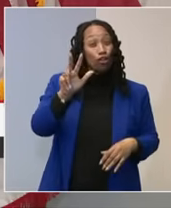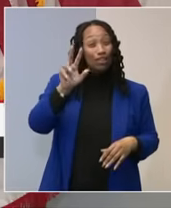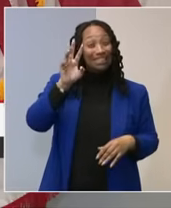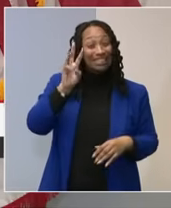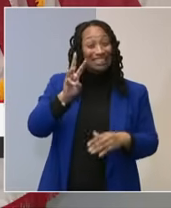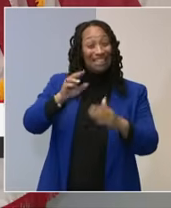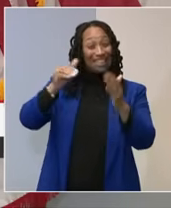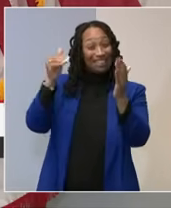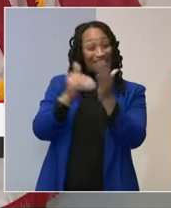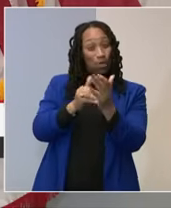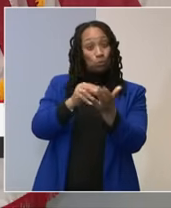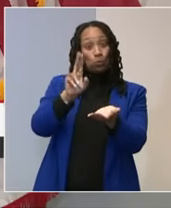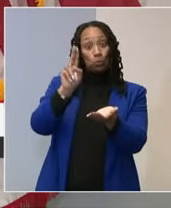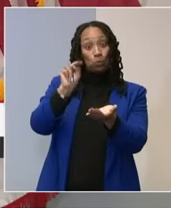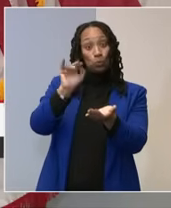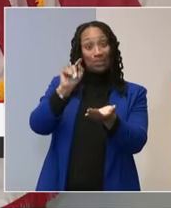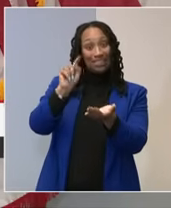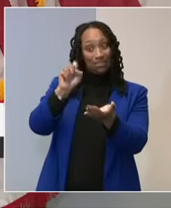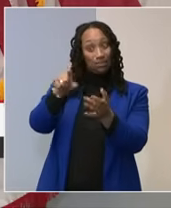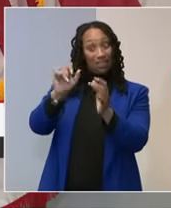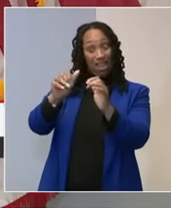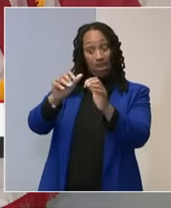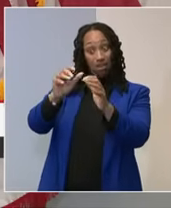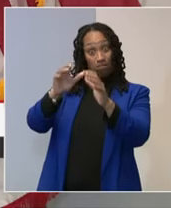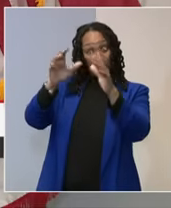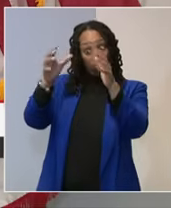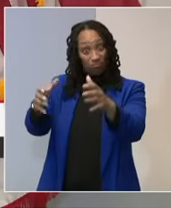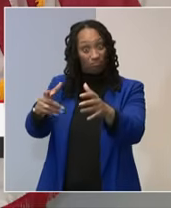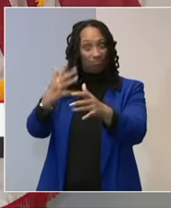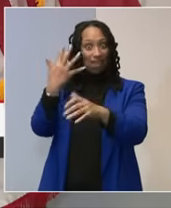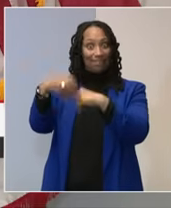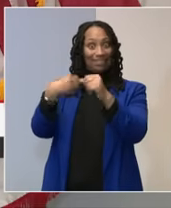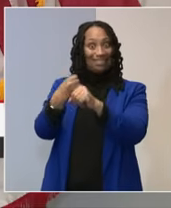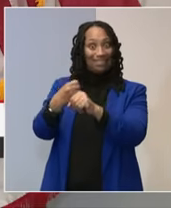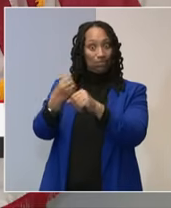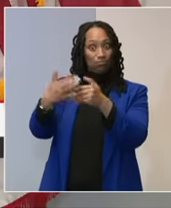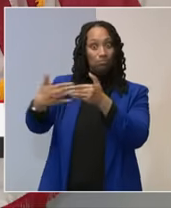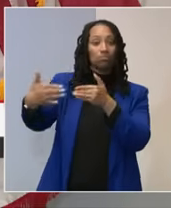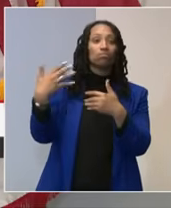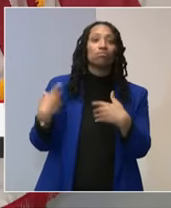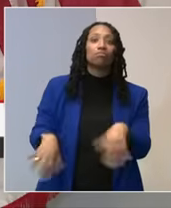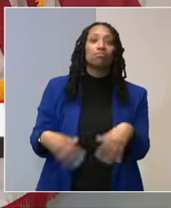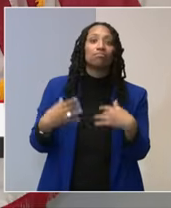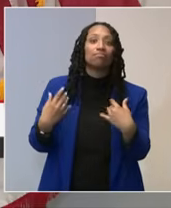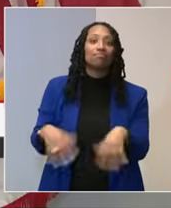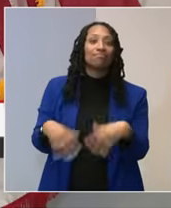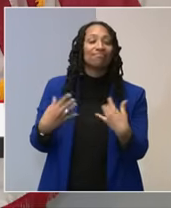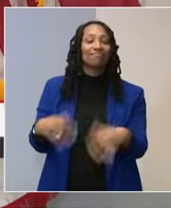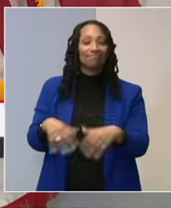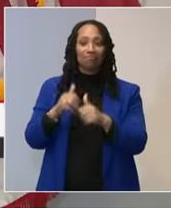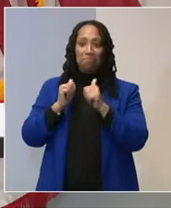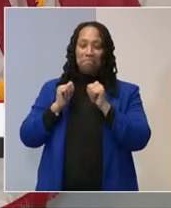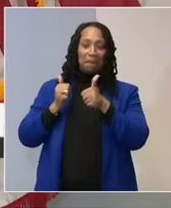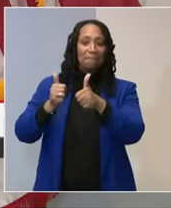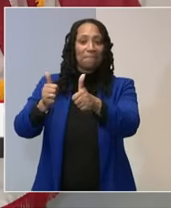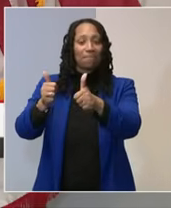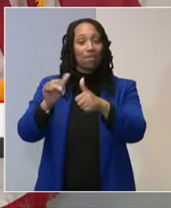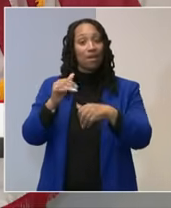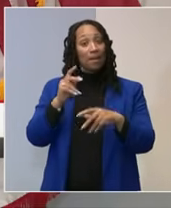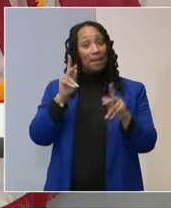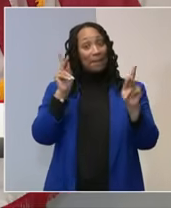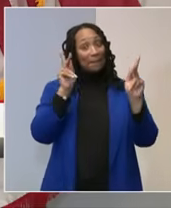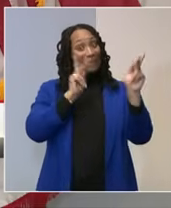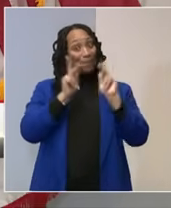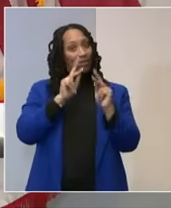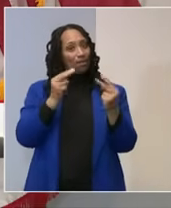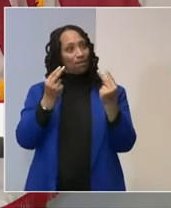years. I think people regard me as a mayor concerned